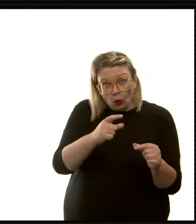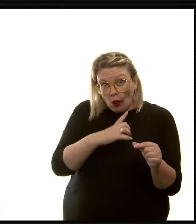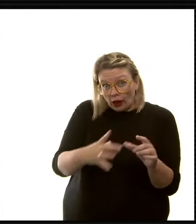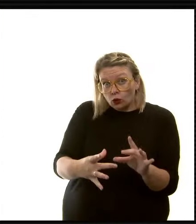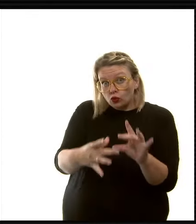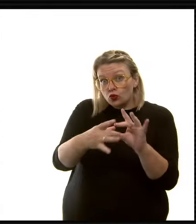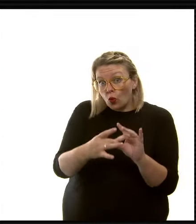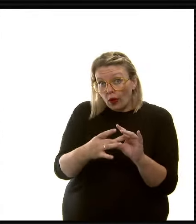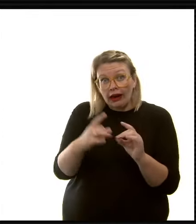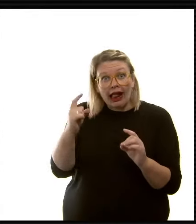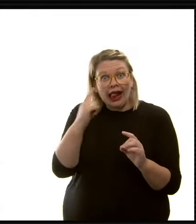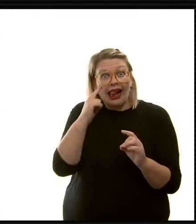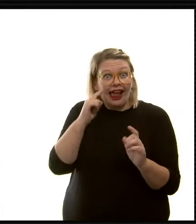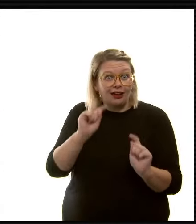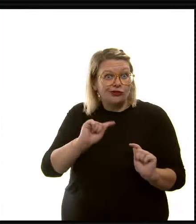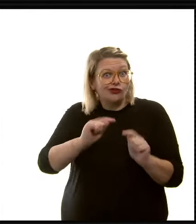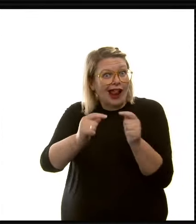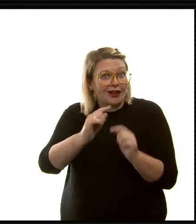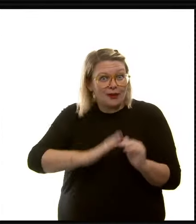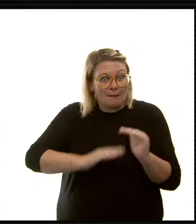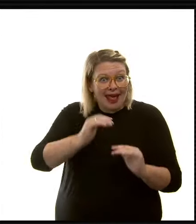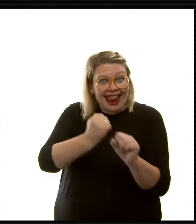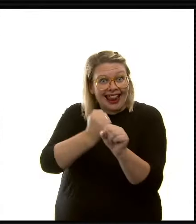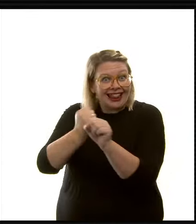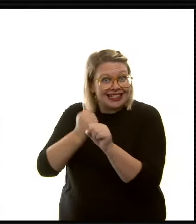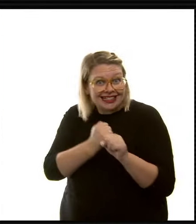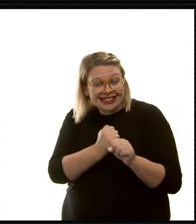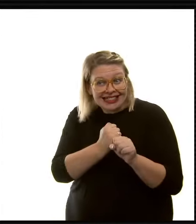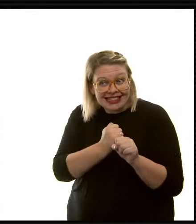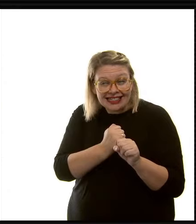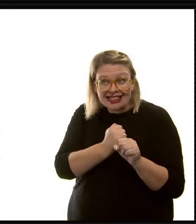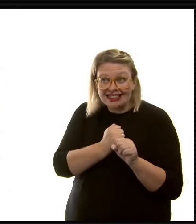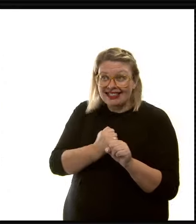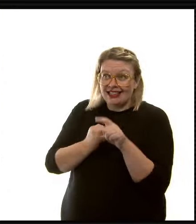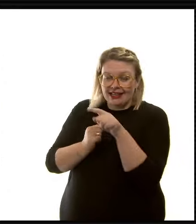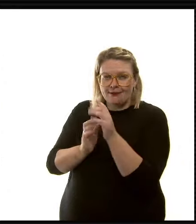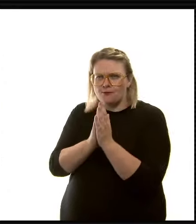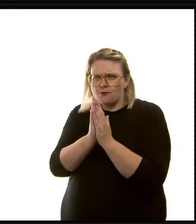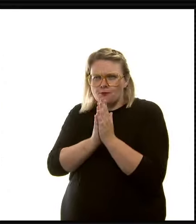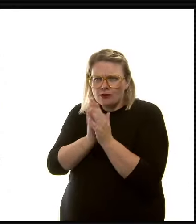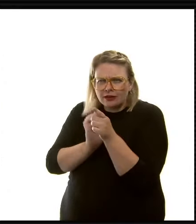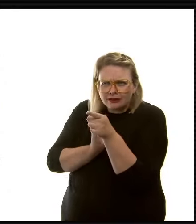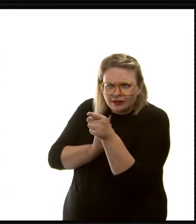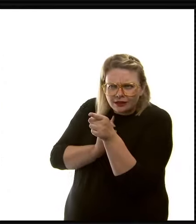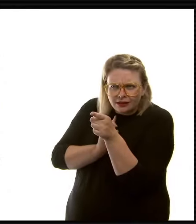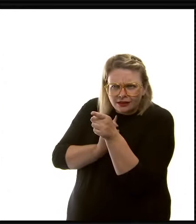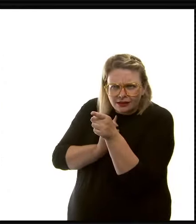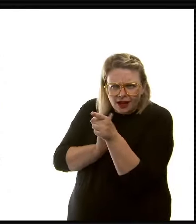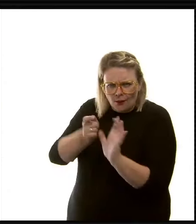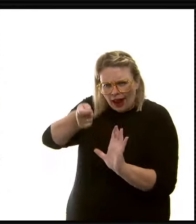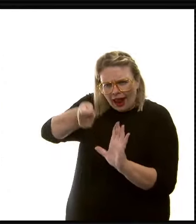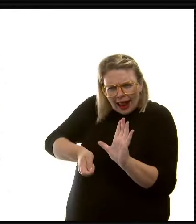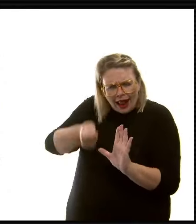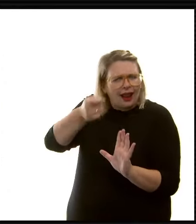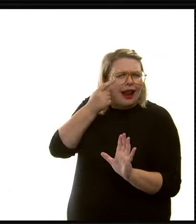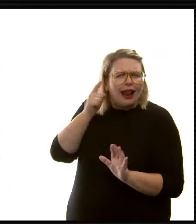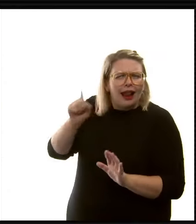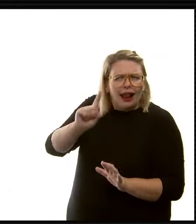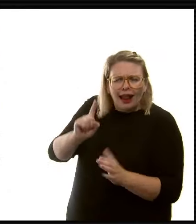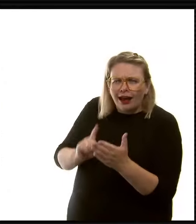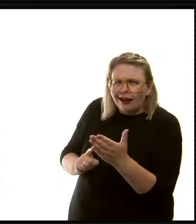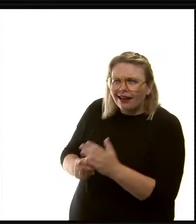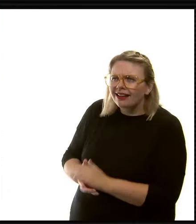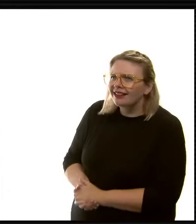on some exciting building challenges. If I pull the lever on this sophisticated idea machine, we're going to find out what we get to